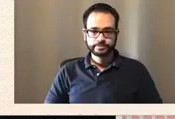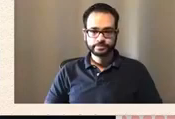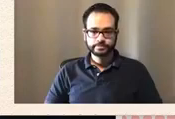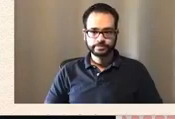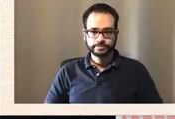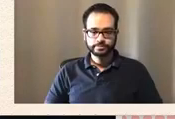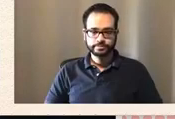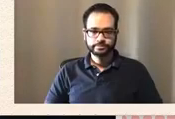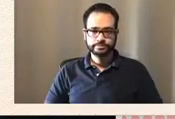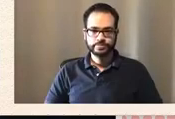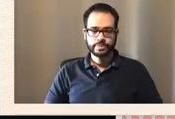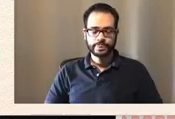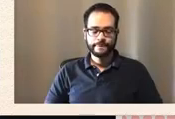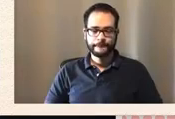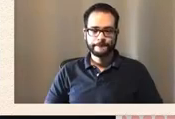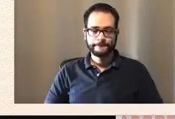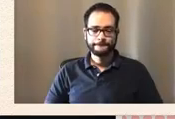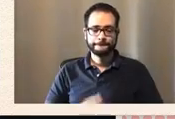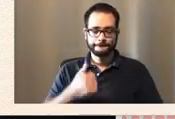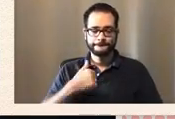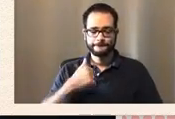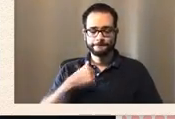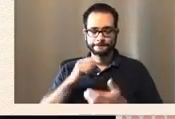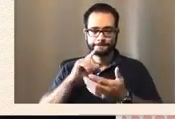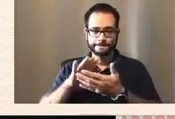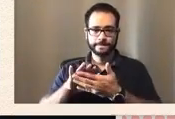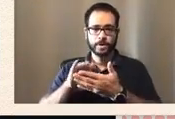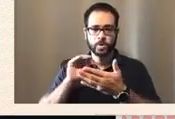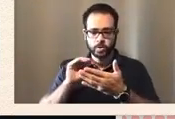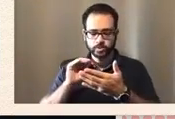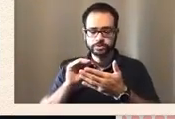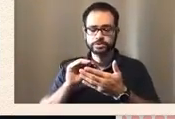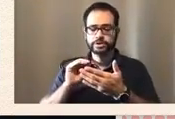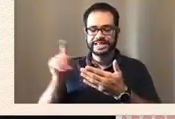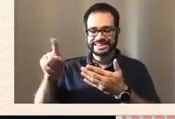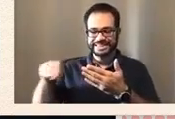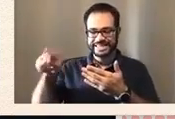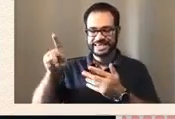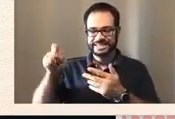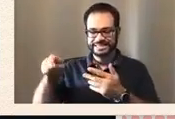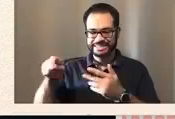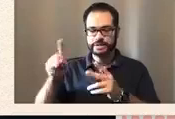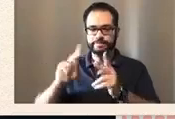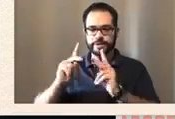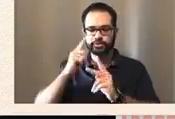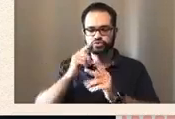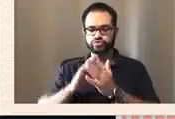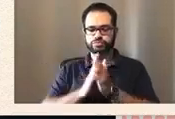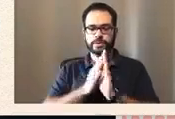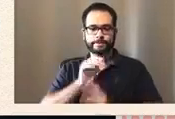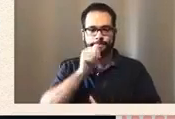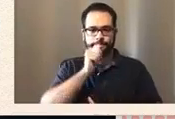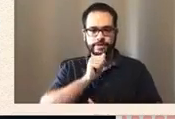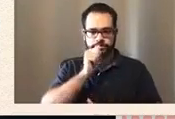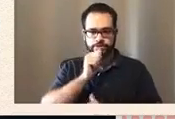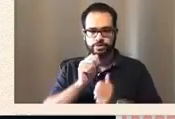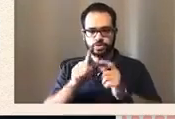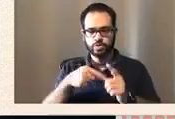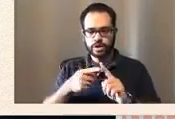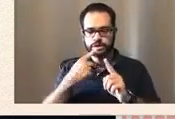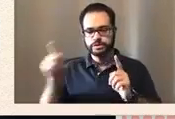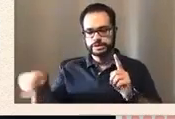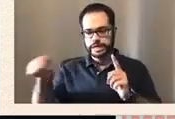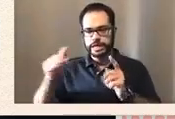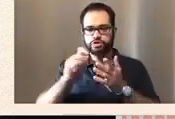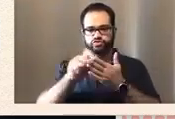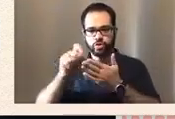And I learned that what they needed was people to be patient when they wrote on their letterboards.